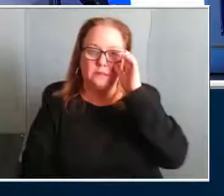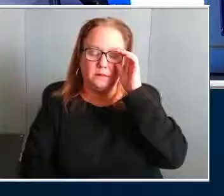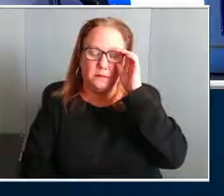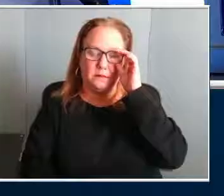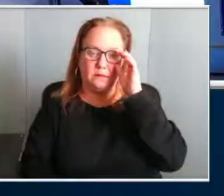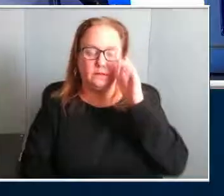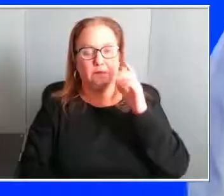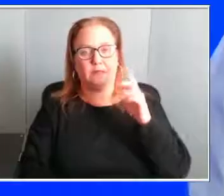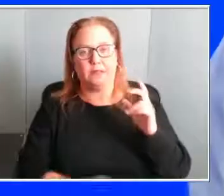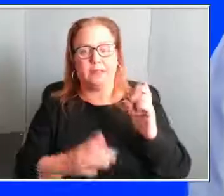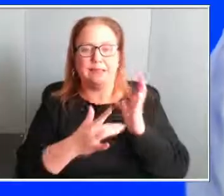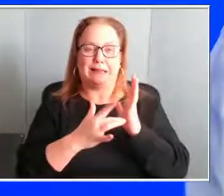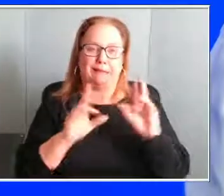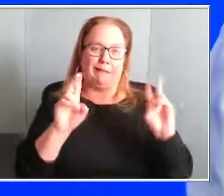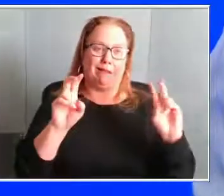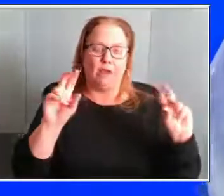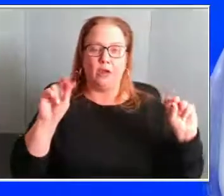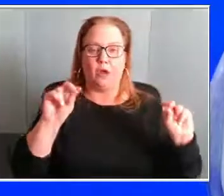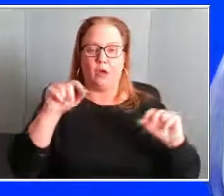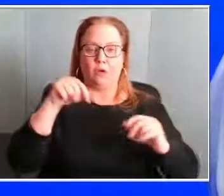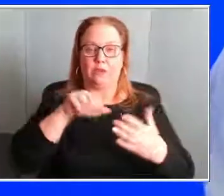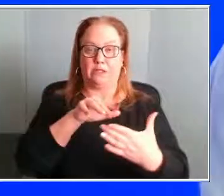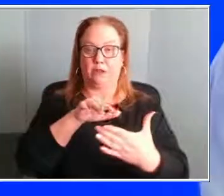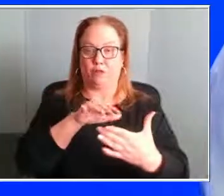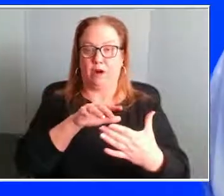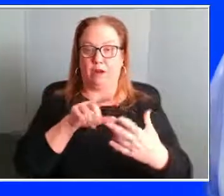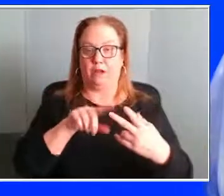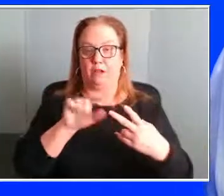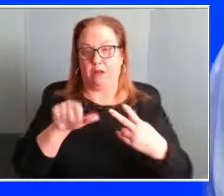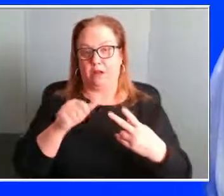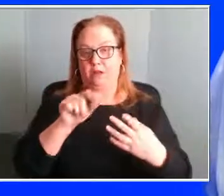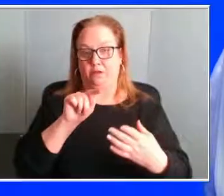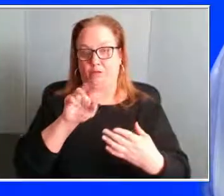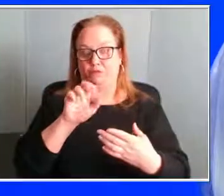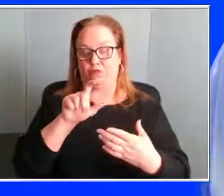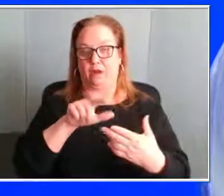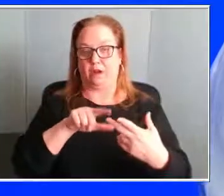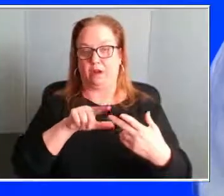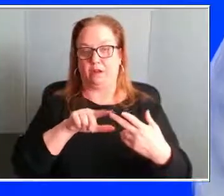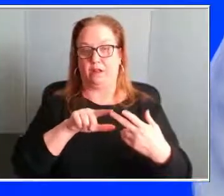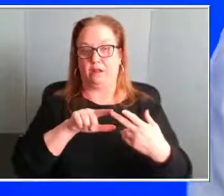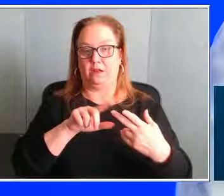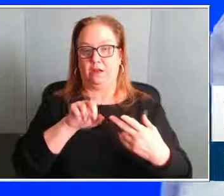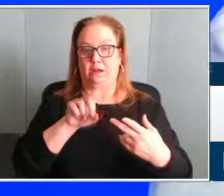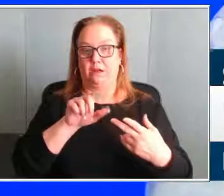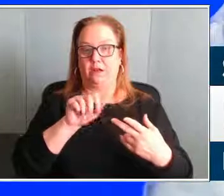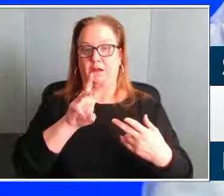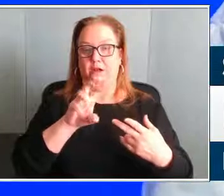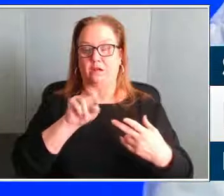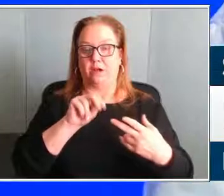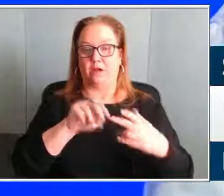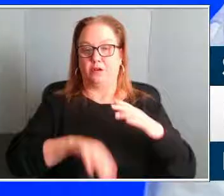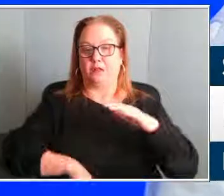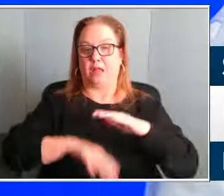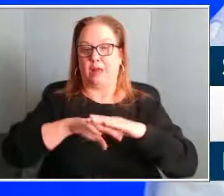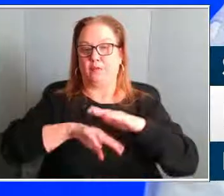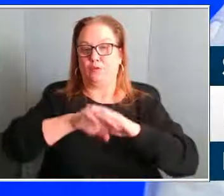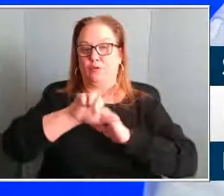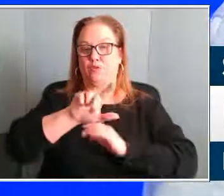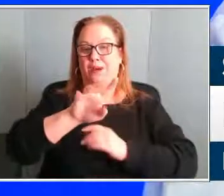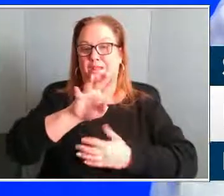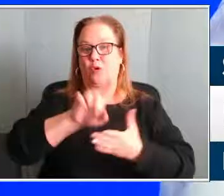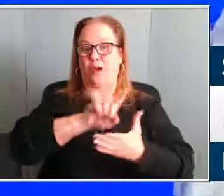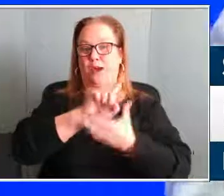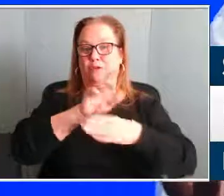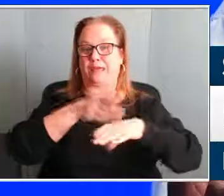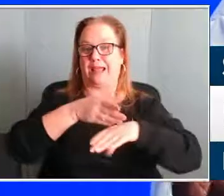Technically not. This trial and actually another trial we were in, the DAWN study, looked at patients up to 24 hours. So